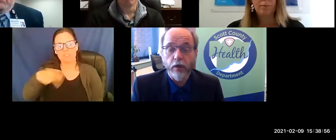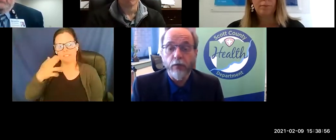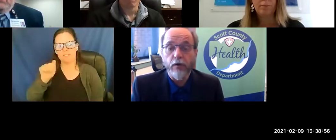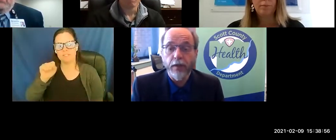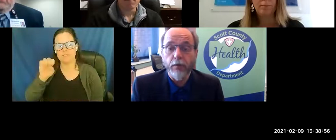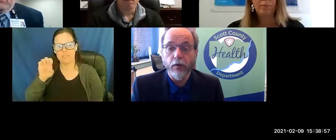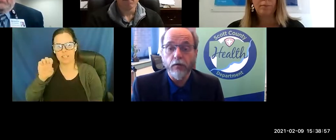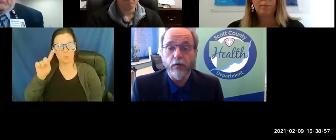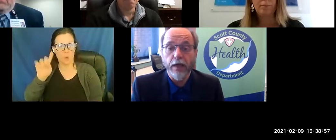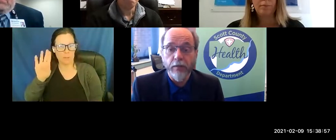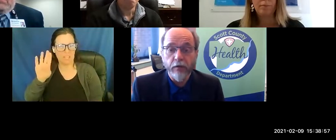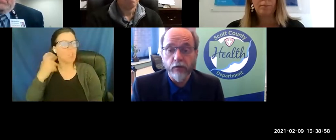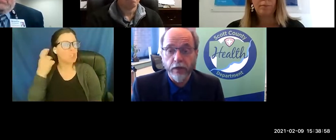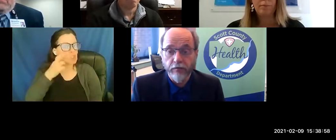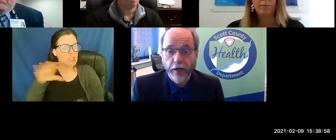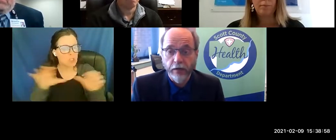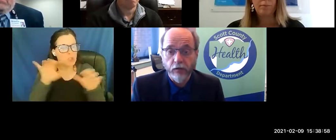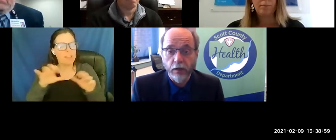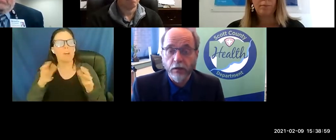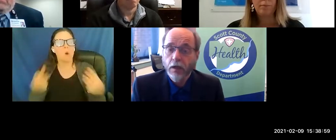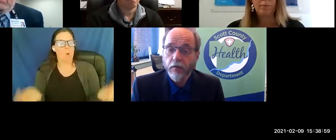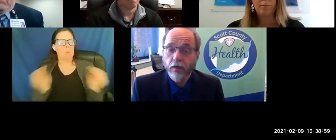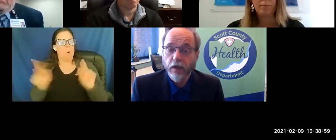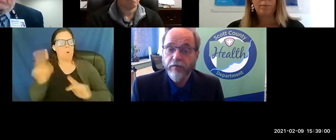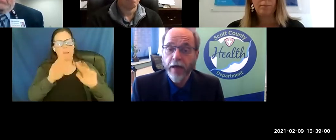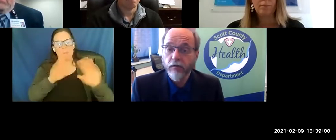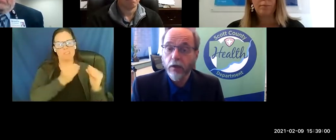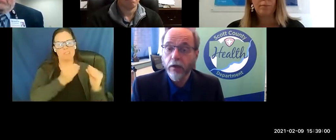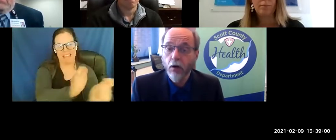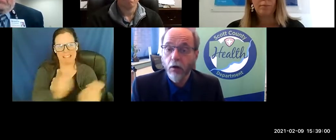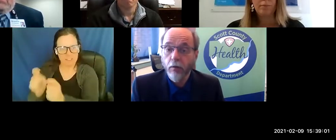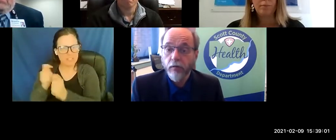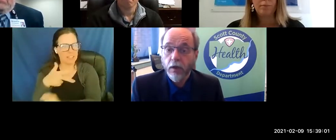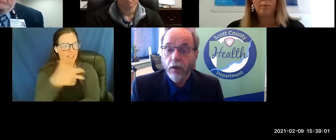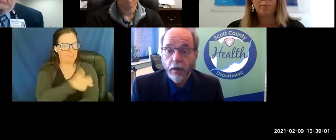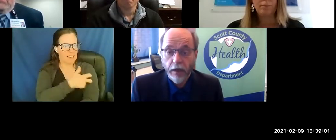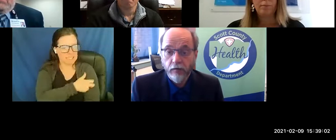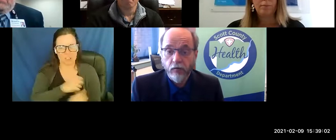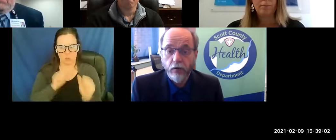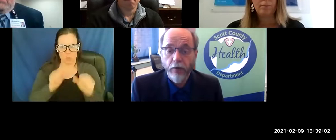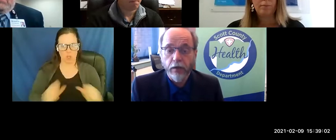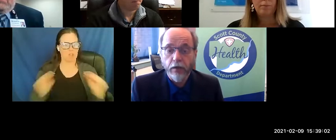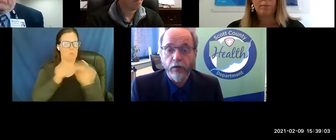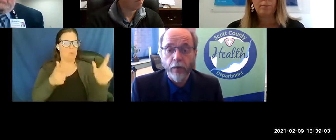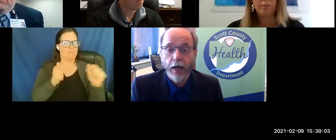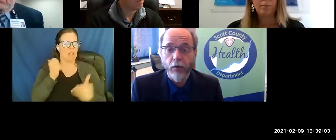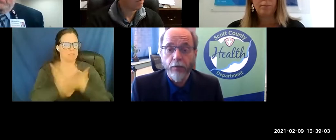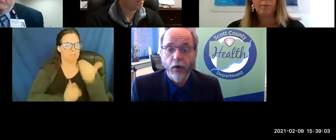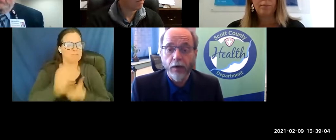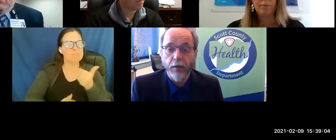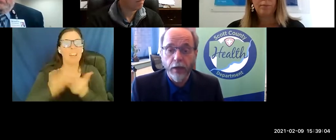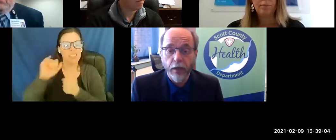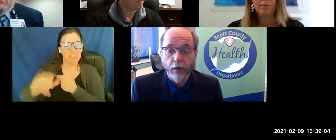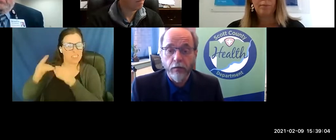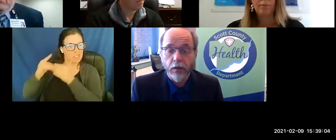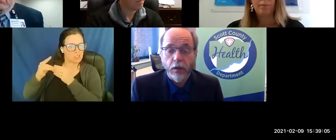the number of people administering vaccine to get vaccine in the arms, as is the directive from the Iowa Department